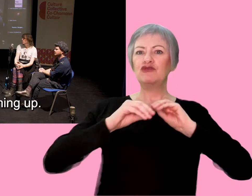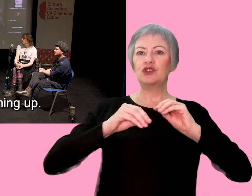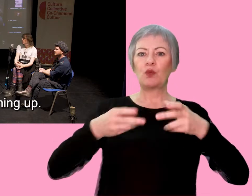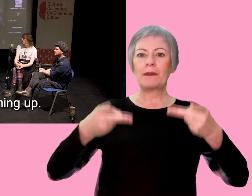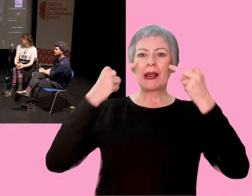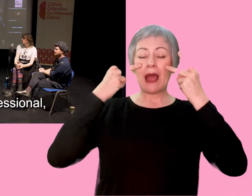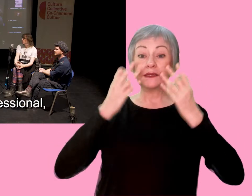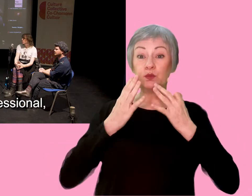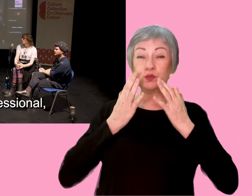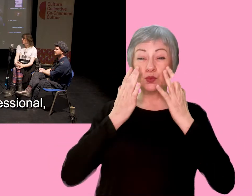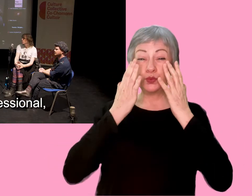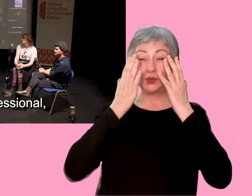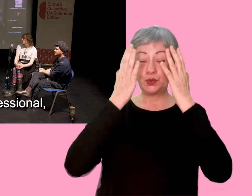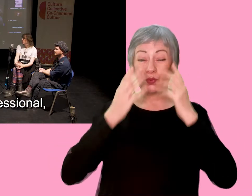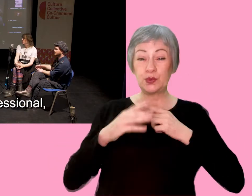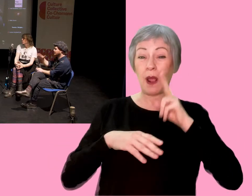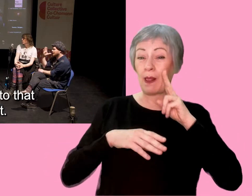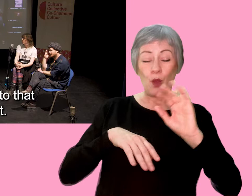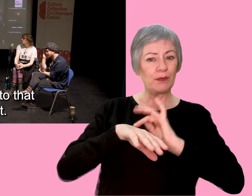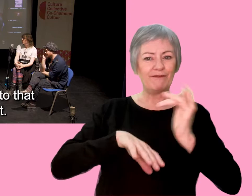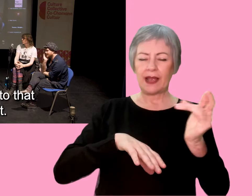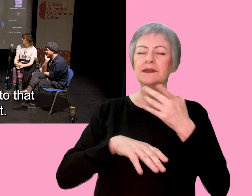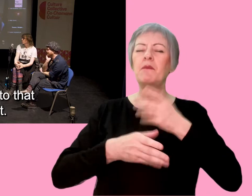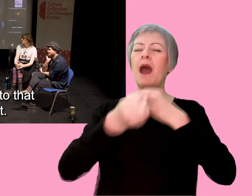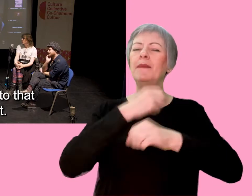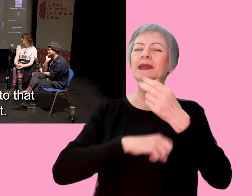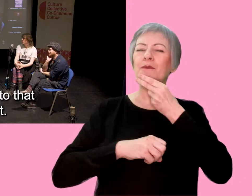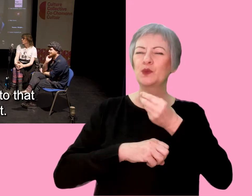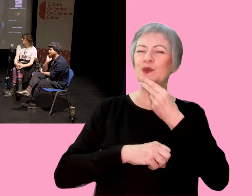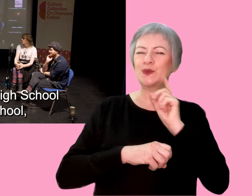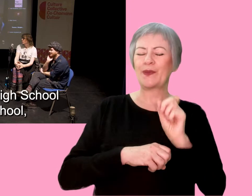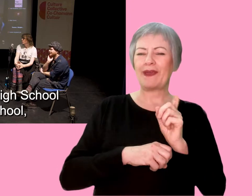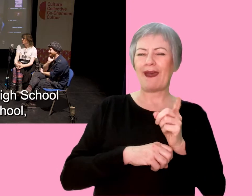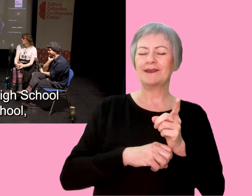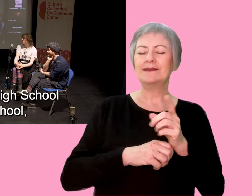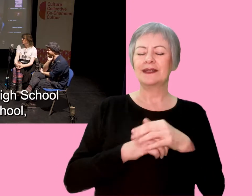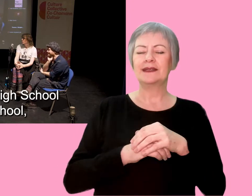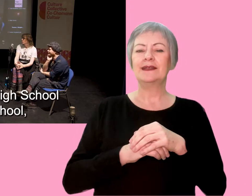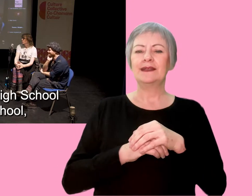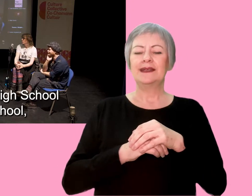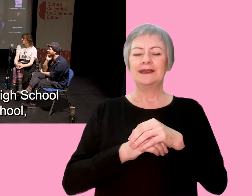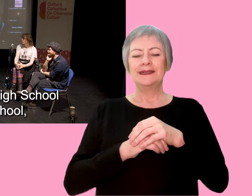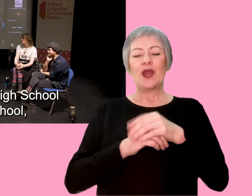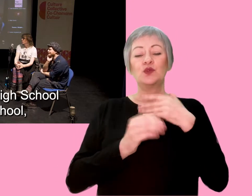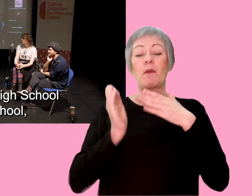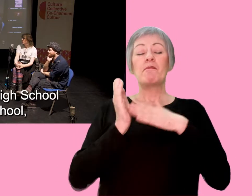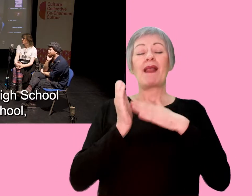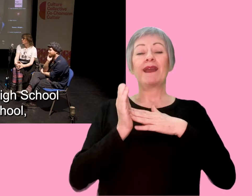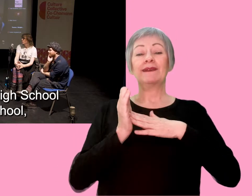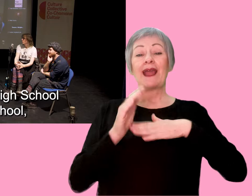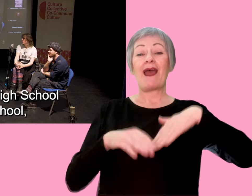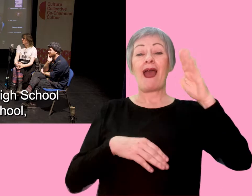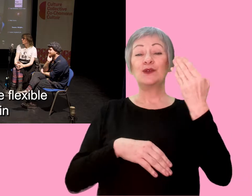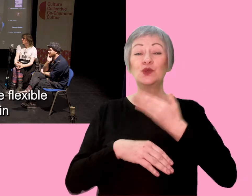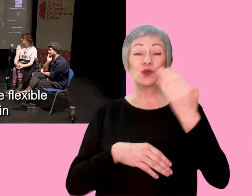steaming up. So that didn't look very professional, but I soon got used to that and got around it. And I think so at Malig High School in the